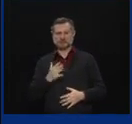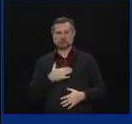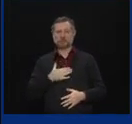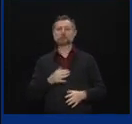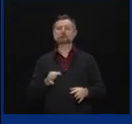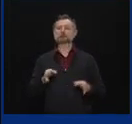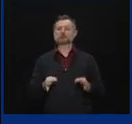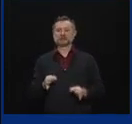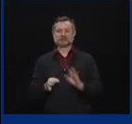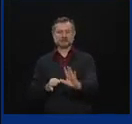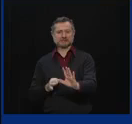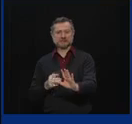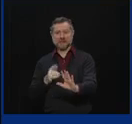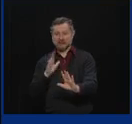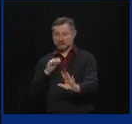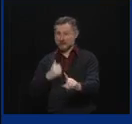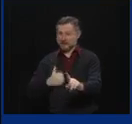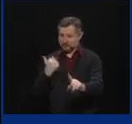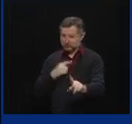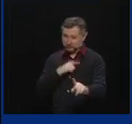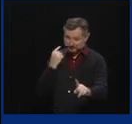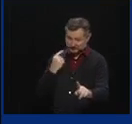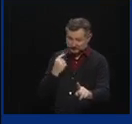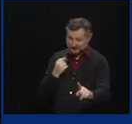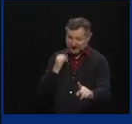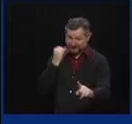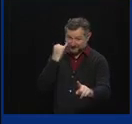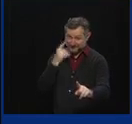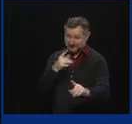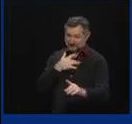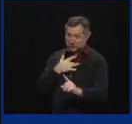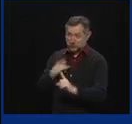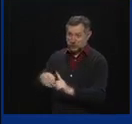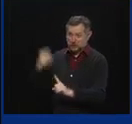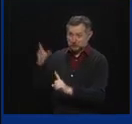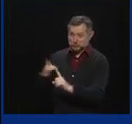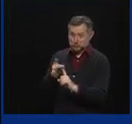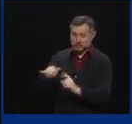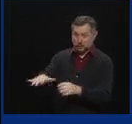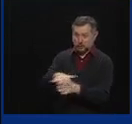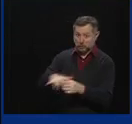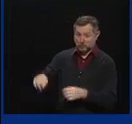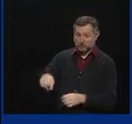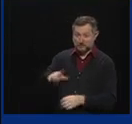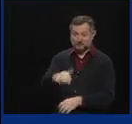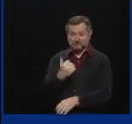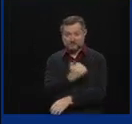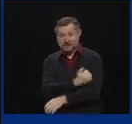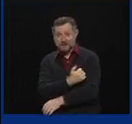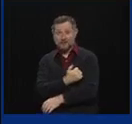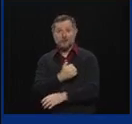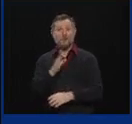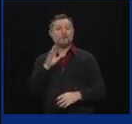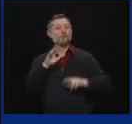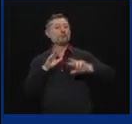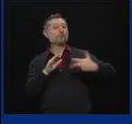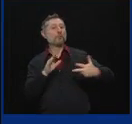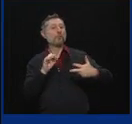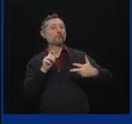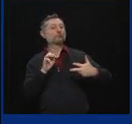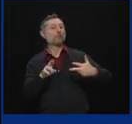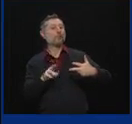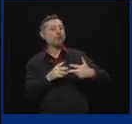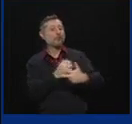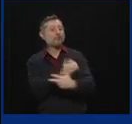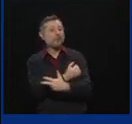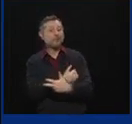area, get the booster shot, get your children vaccinated. Let's be able to have the next time I come out here, let's get